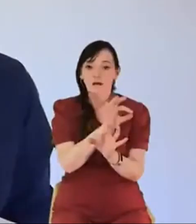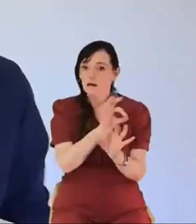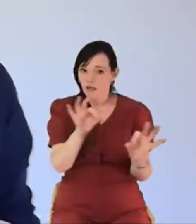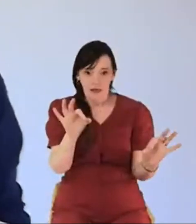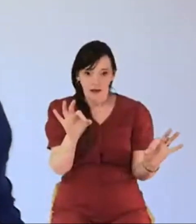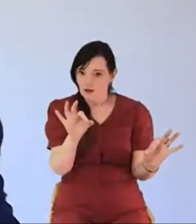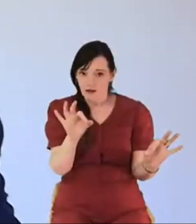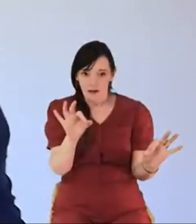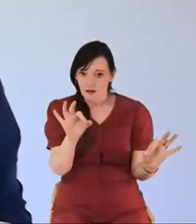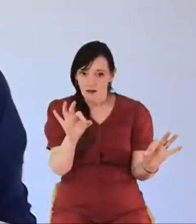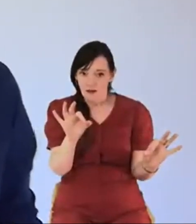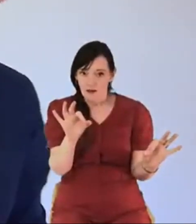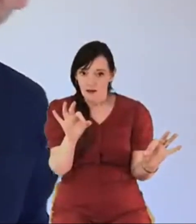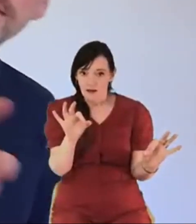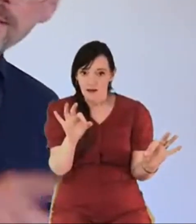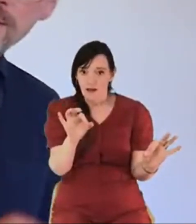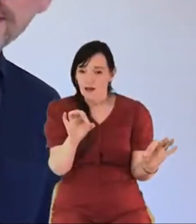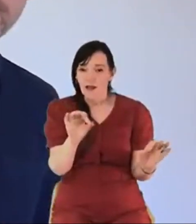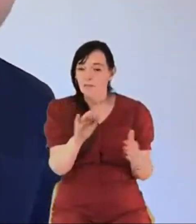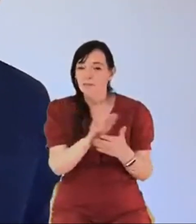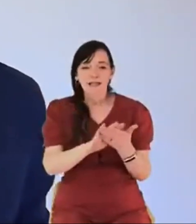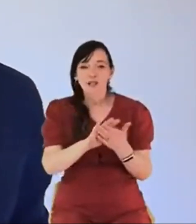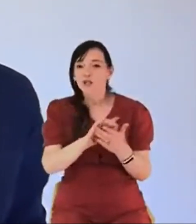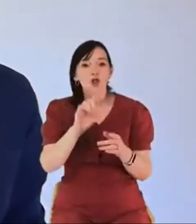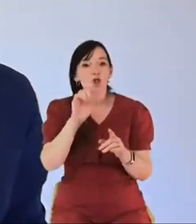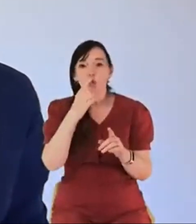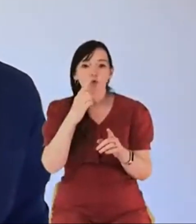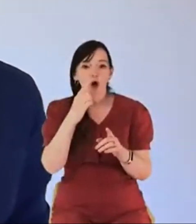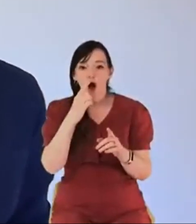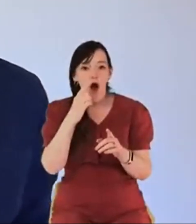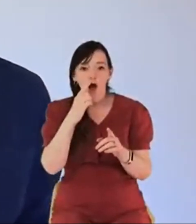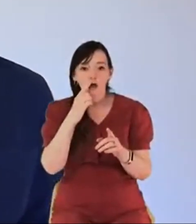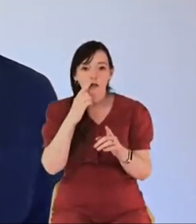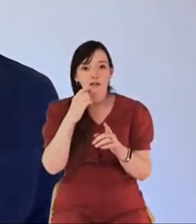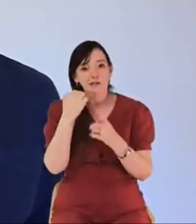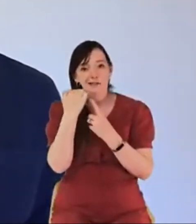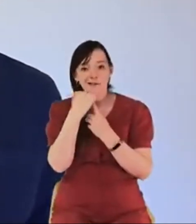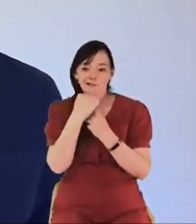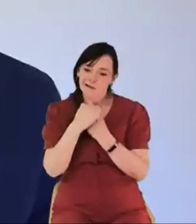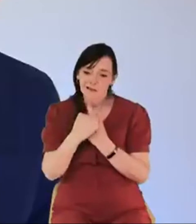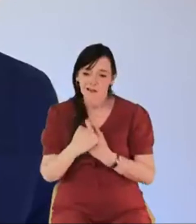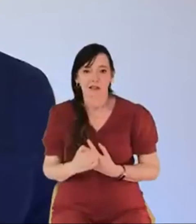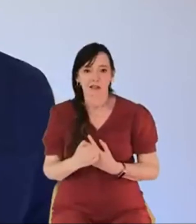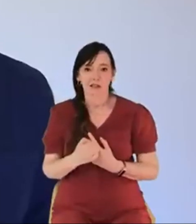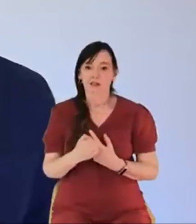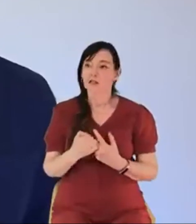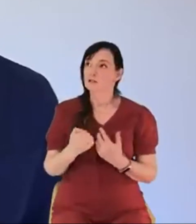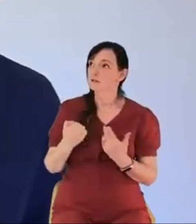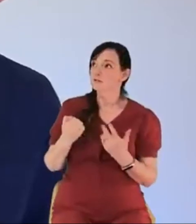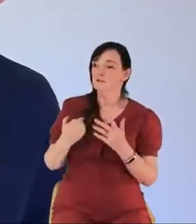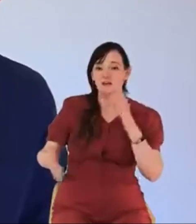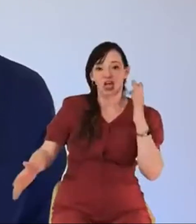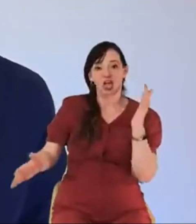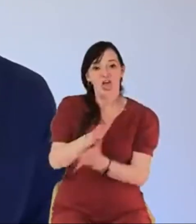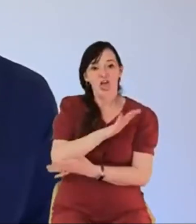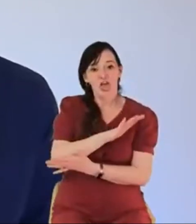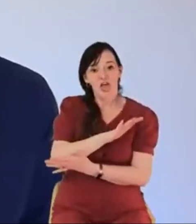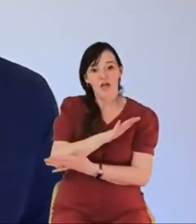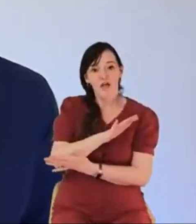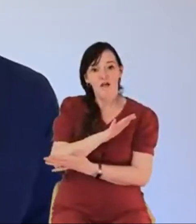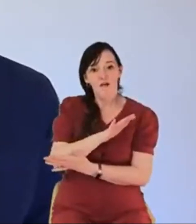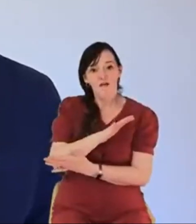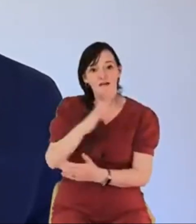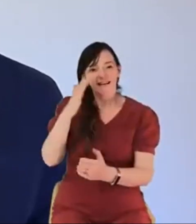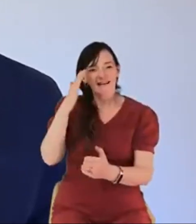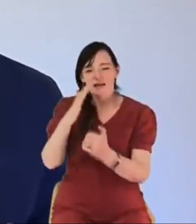which means there's nothing you can do to undeserve it which means he's never gonna drop you